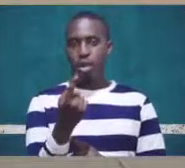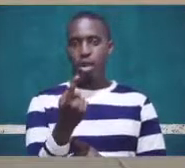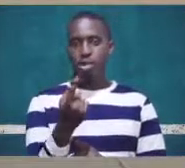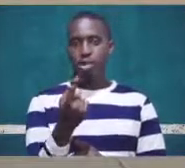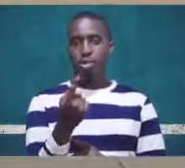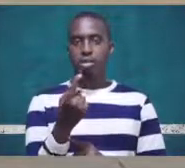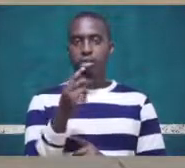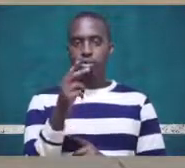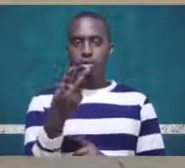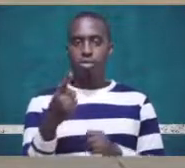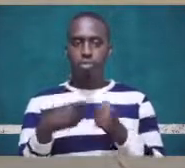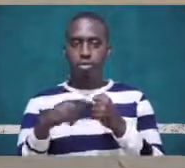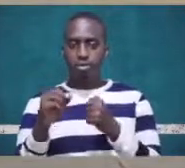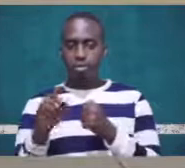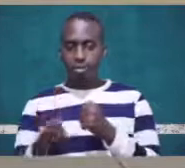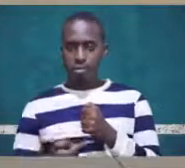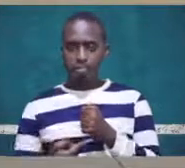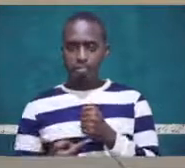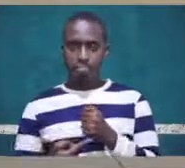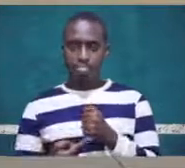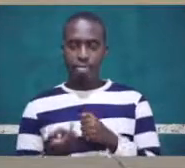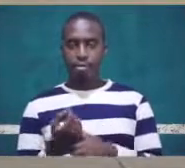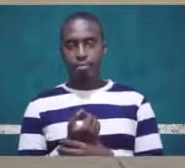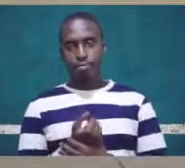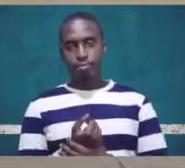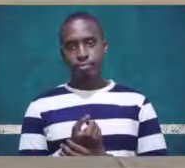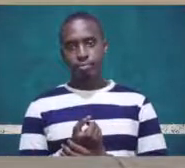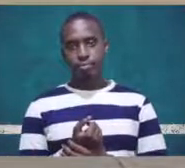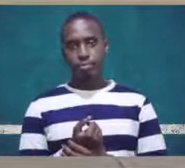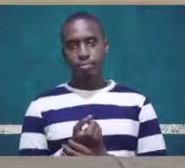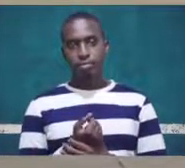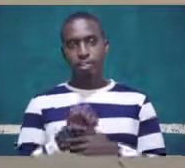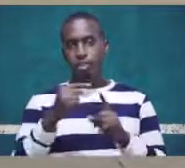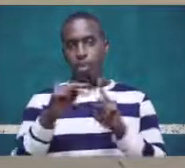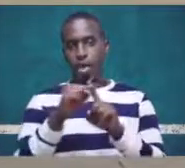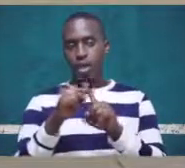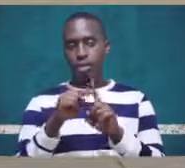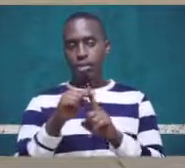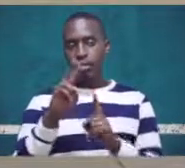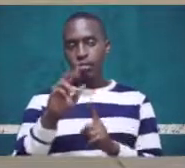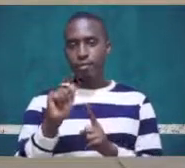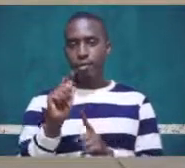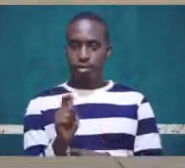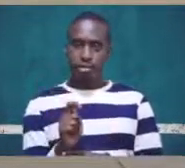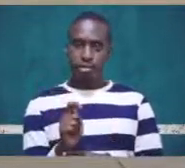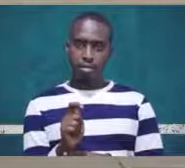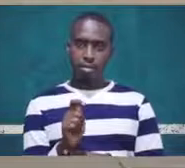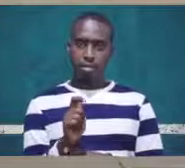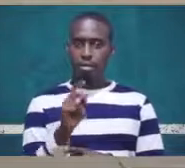1,260,000. You add the VAT,